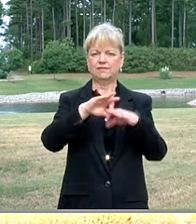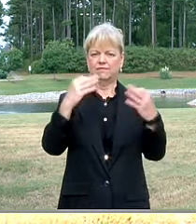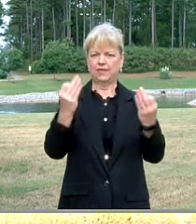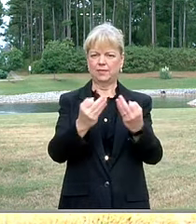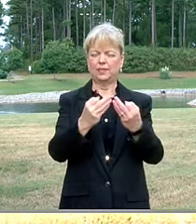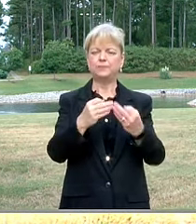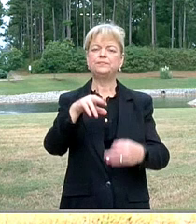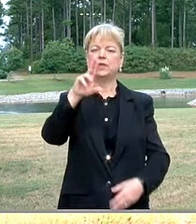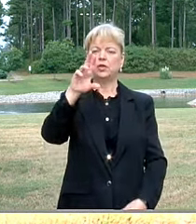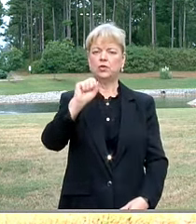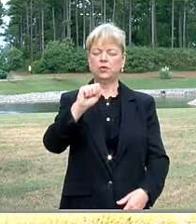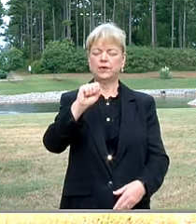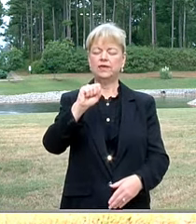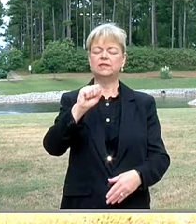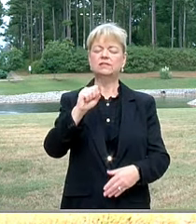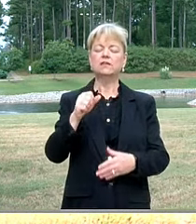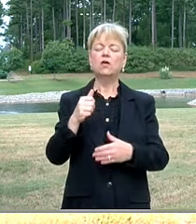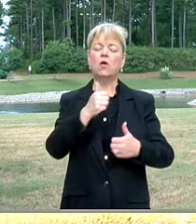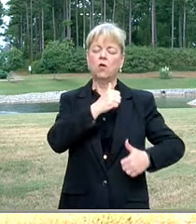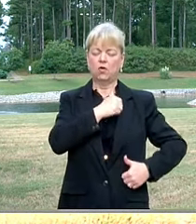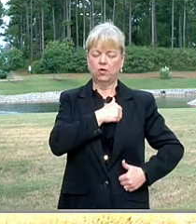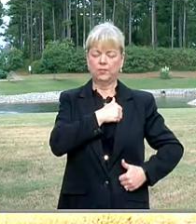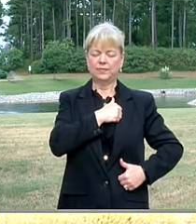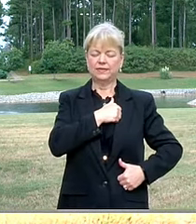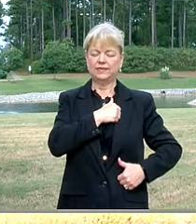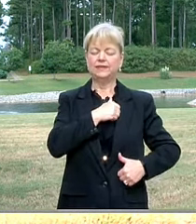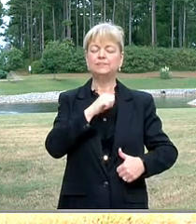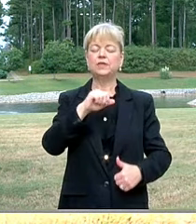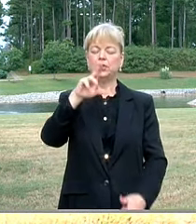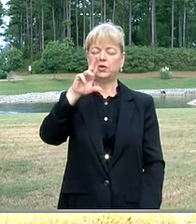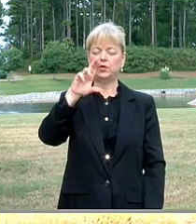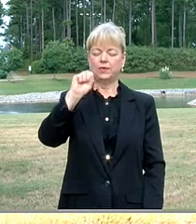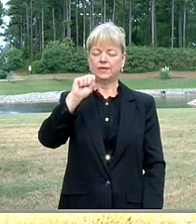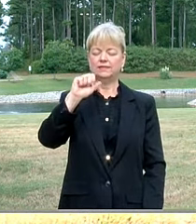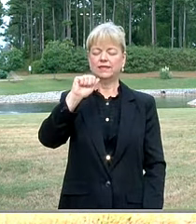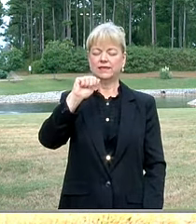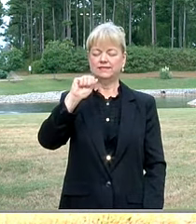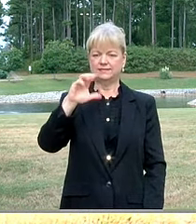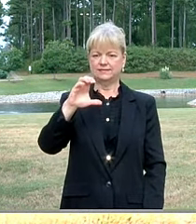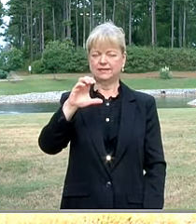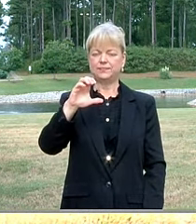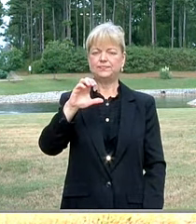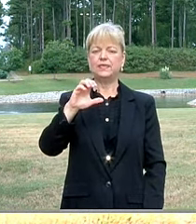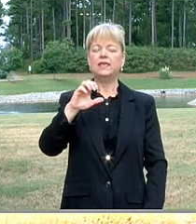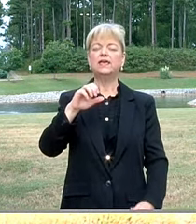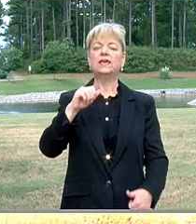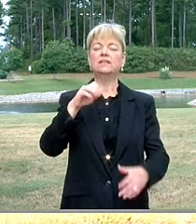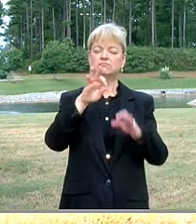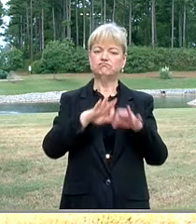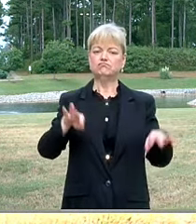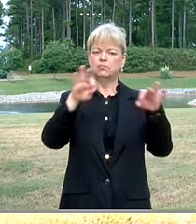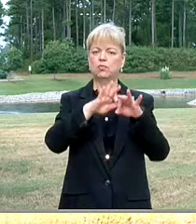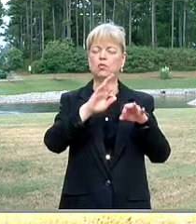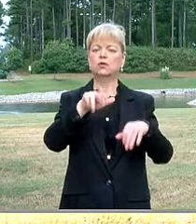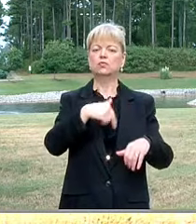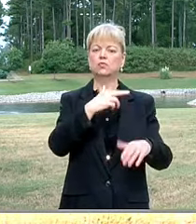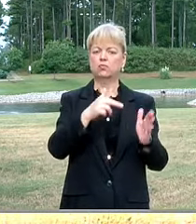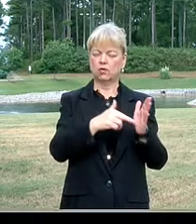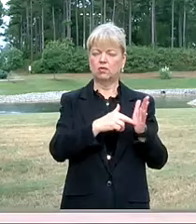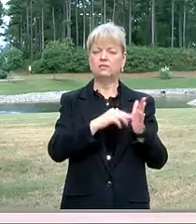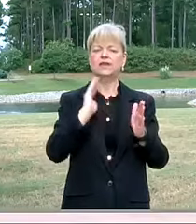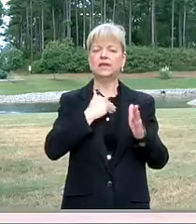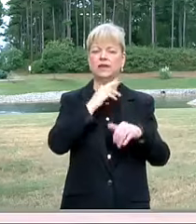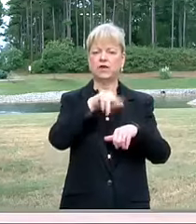The U.S. Army Security Assistance Command, or USASAC, plays a critical role in our country's national security by